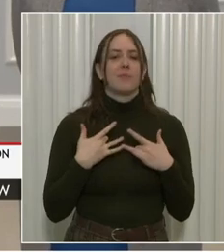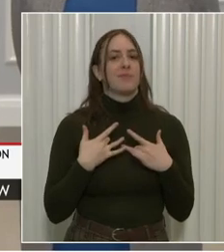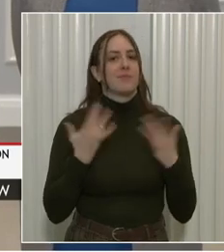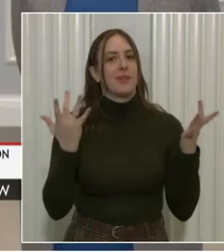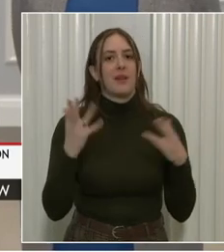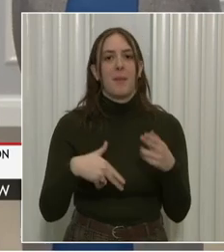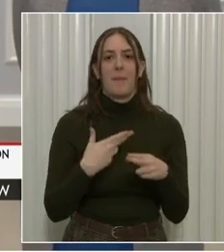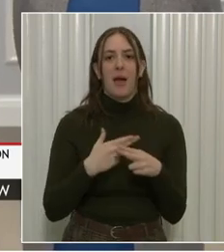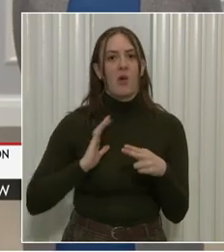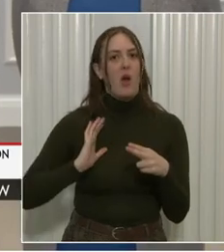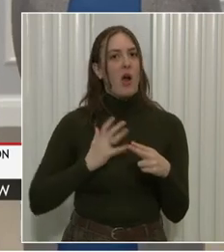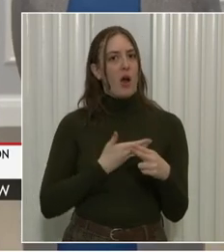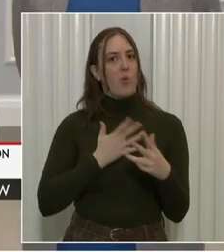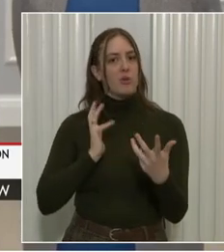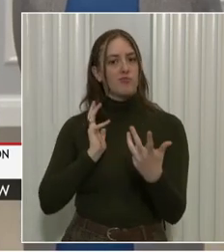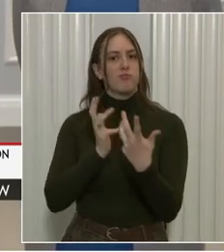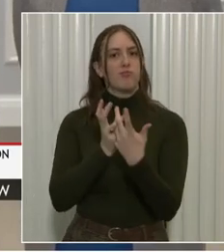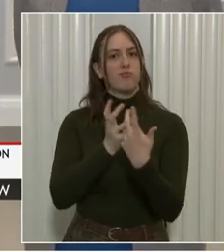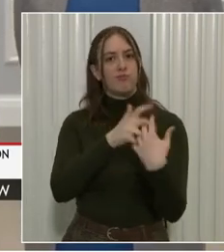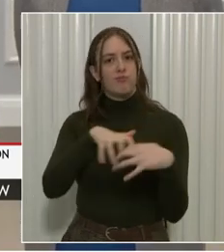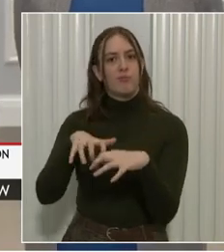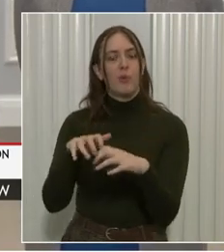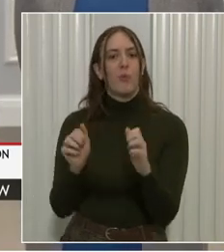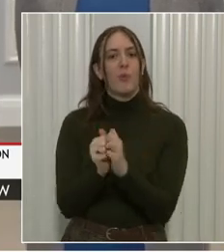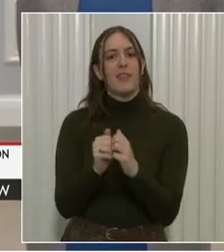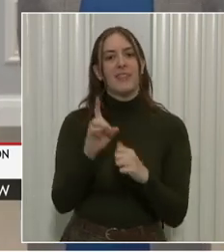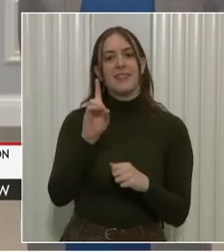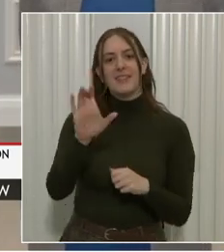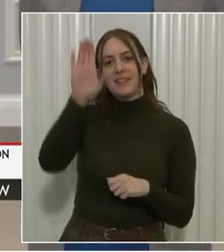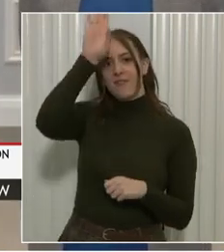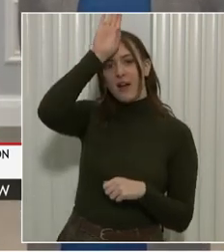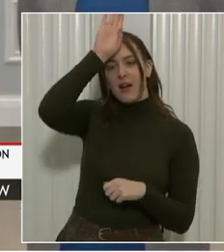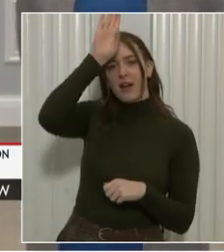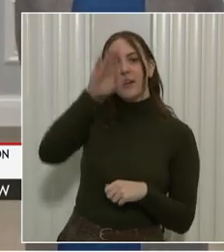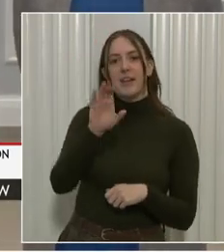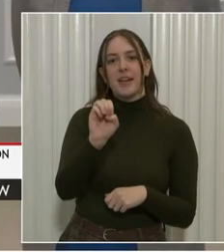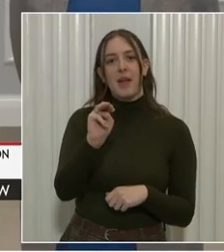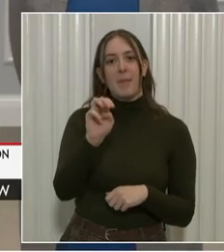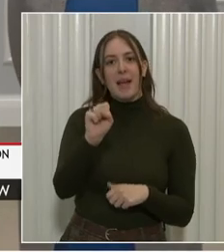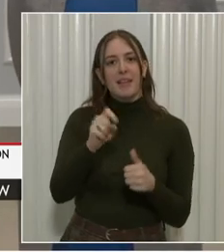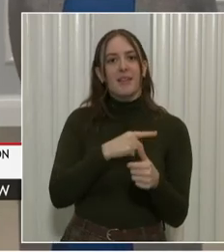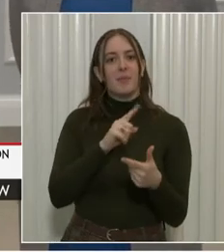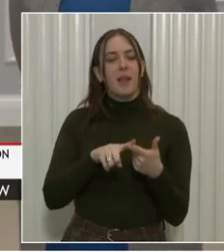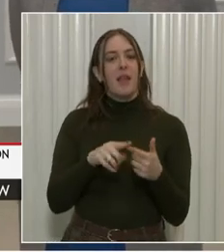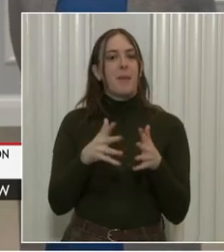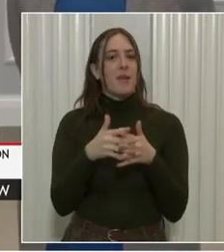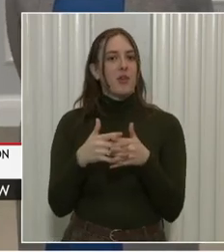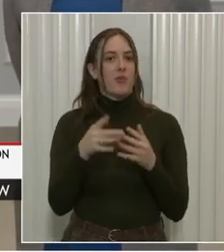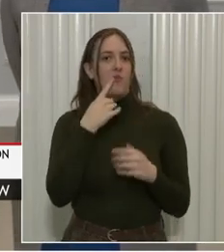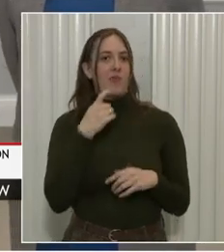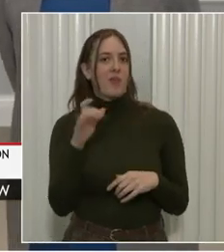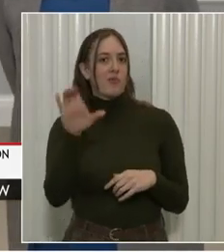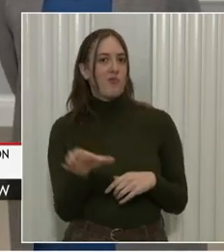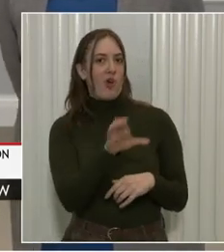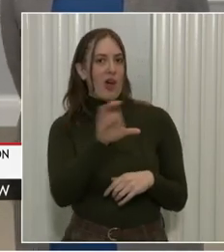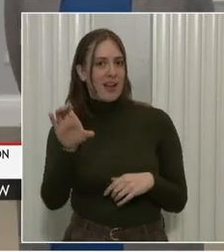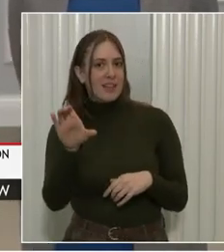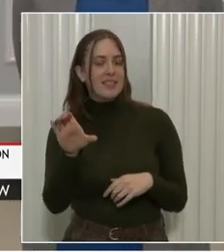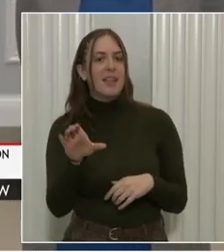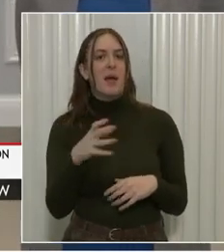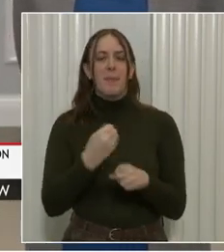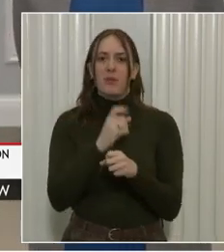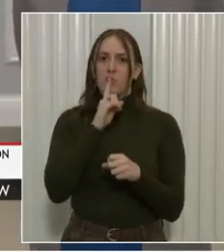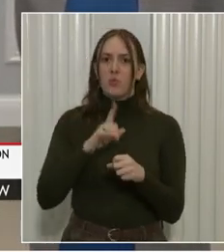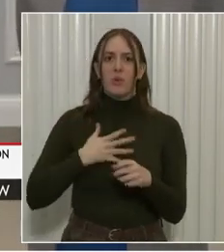with the Washington, D.C. Fire and EMS Department, the American Red Cross, on this historic step forward in the care of injured